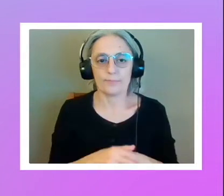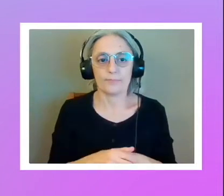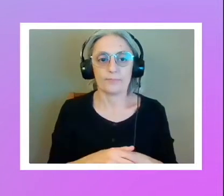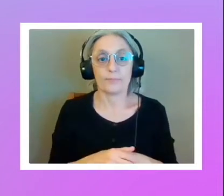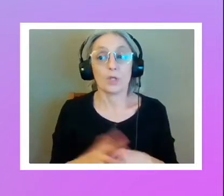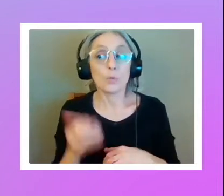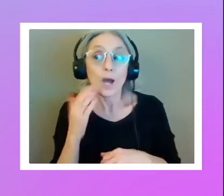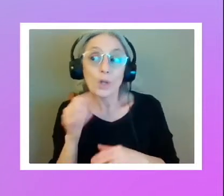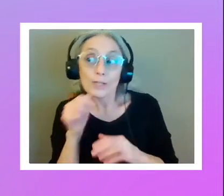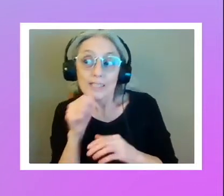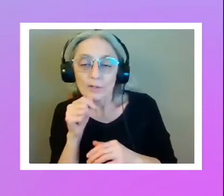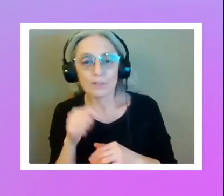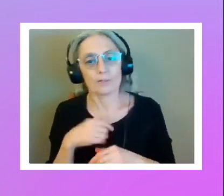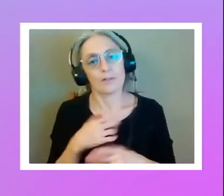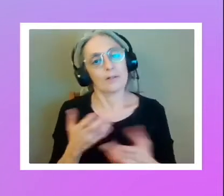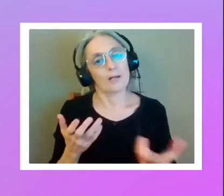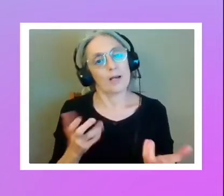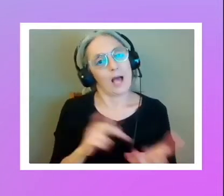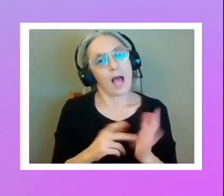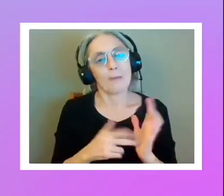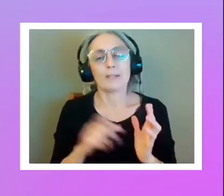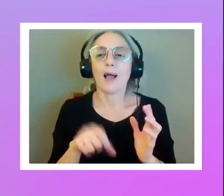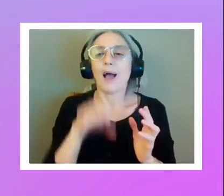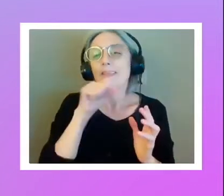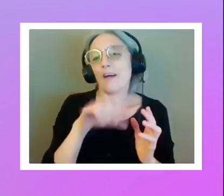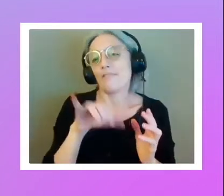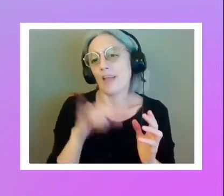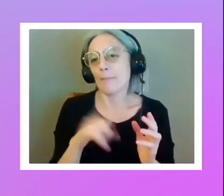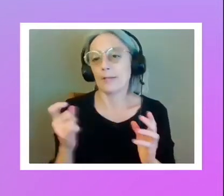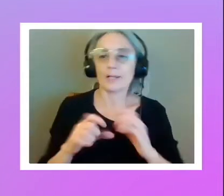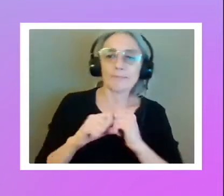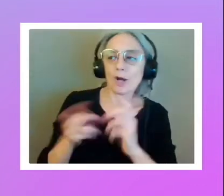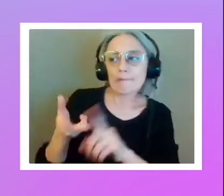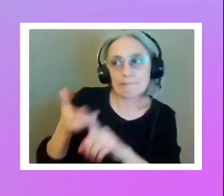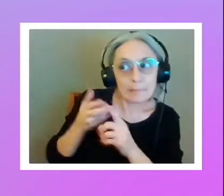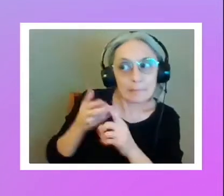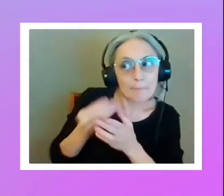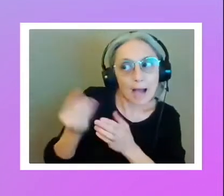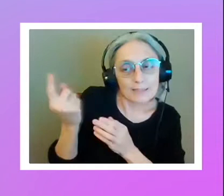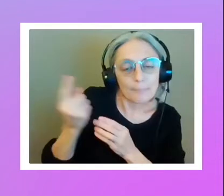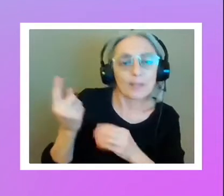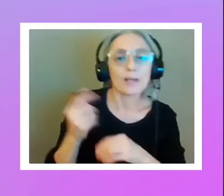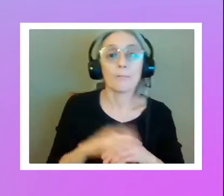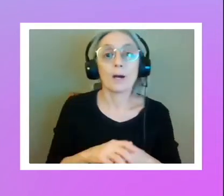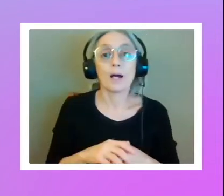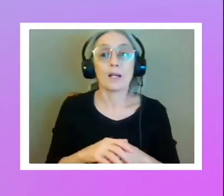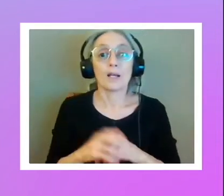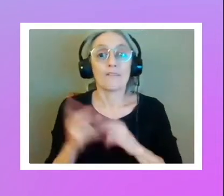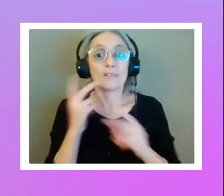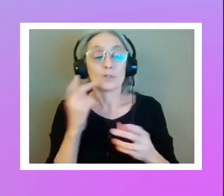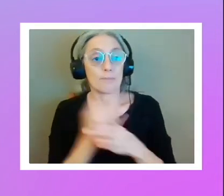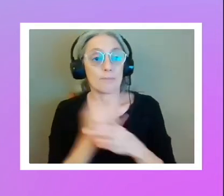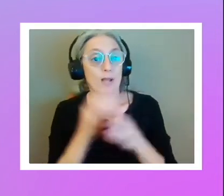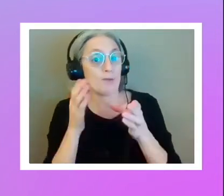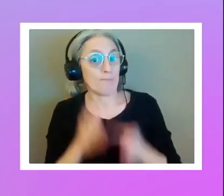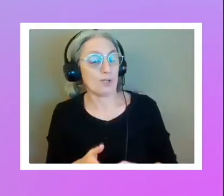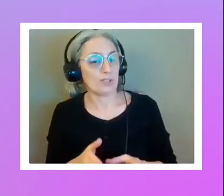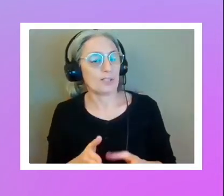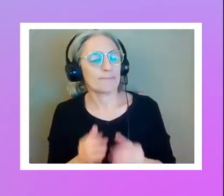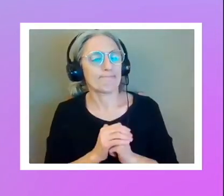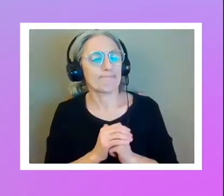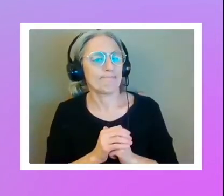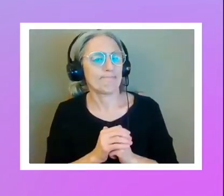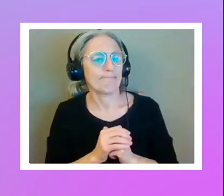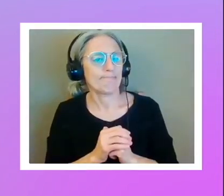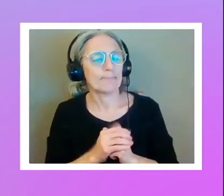because we're going from a marketing perspective, we want to entice them to come in. But when you're visually impaired, we want to be clear